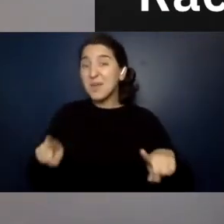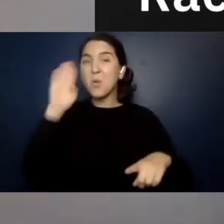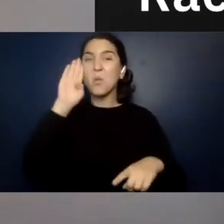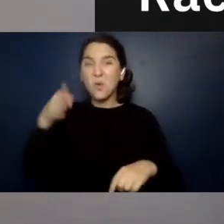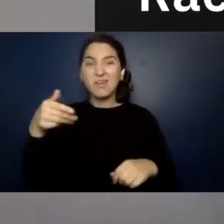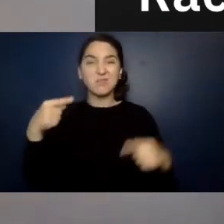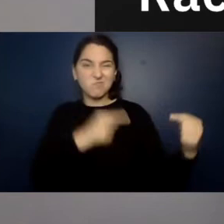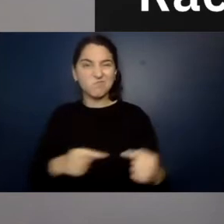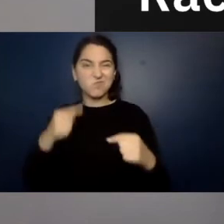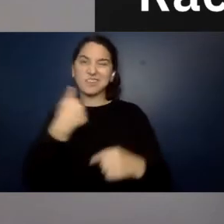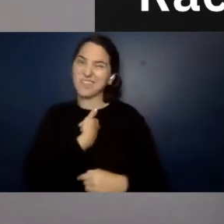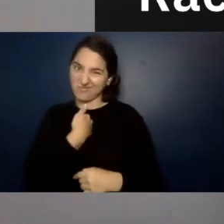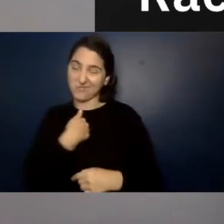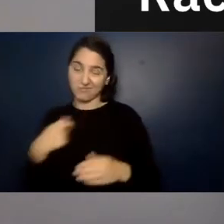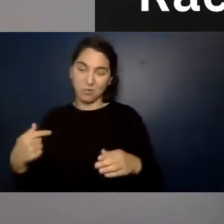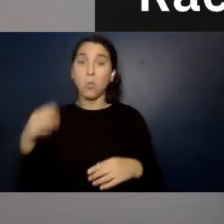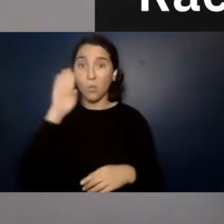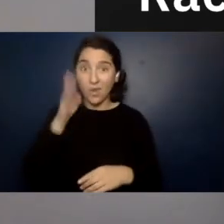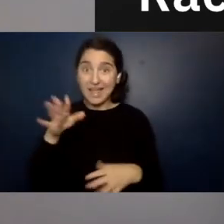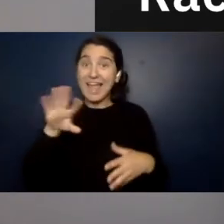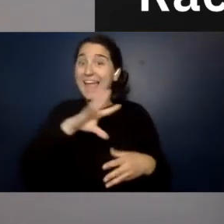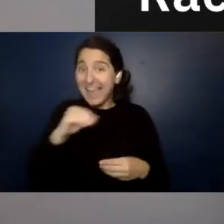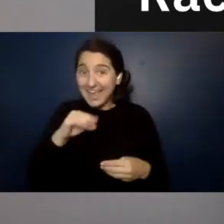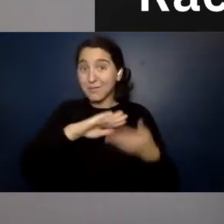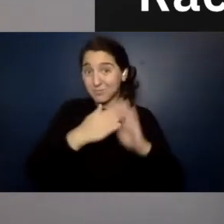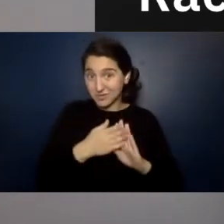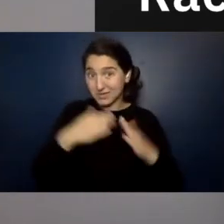a cost, right? Whatever you do